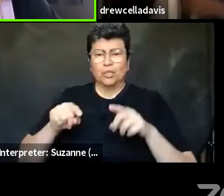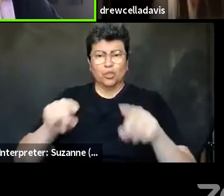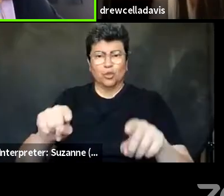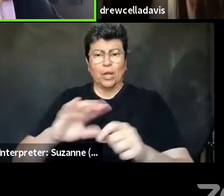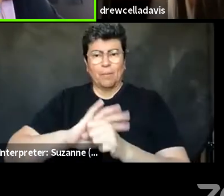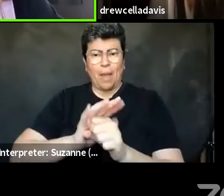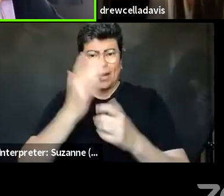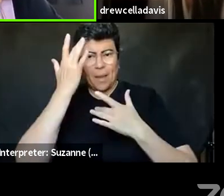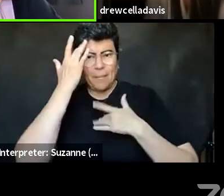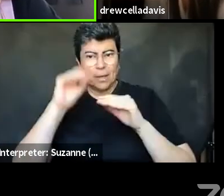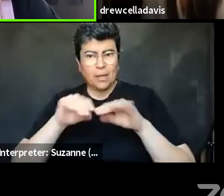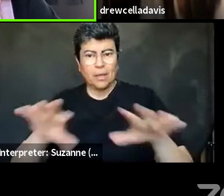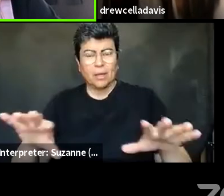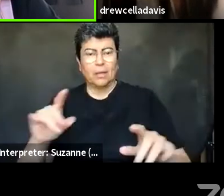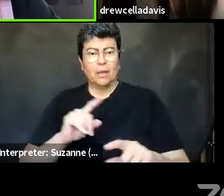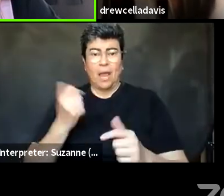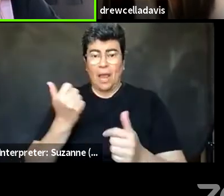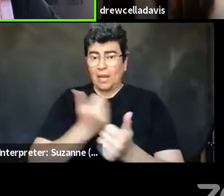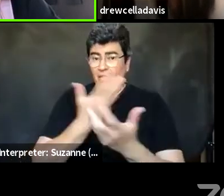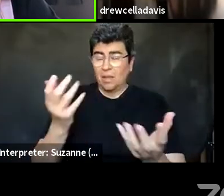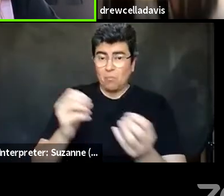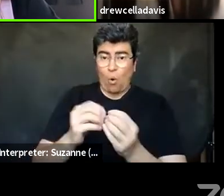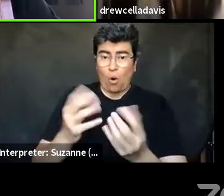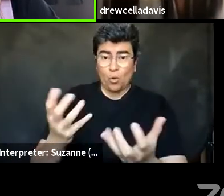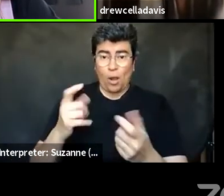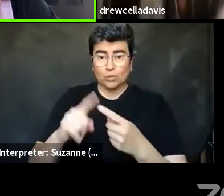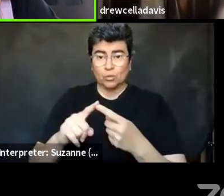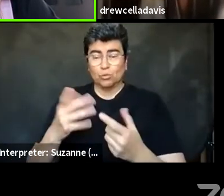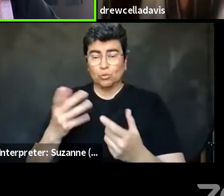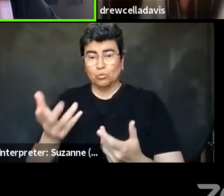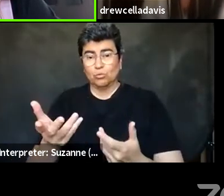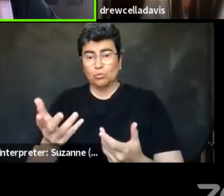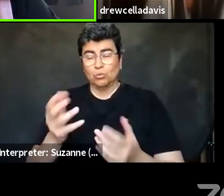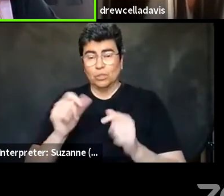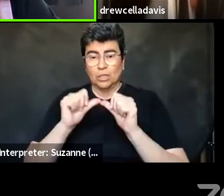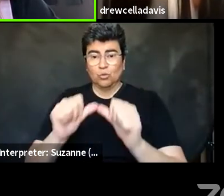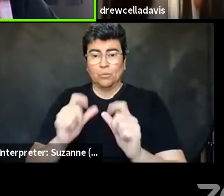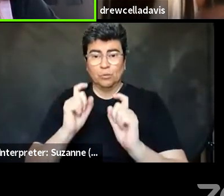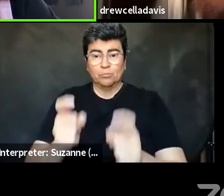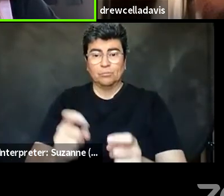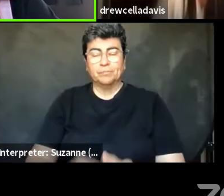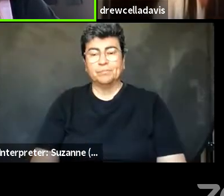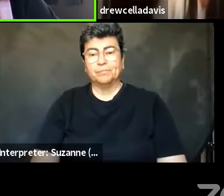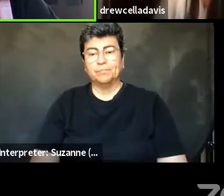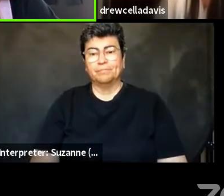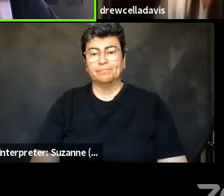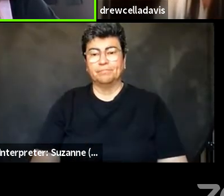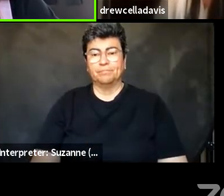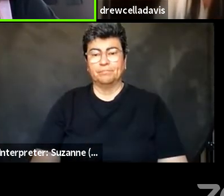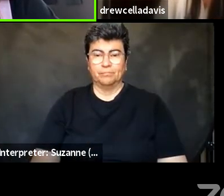and anything else you would like to contribute?